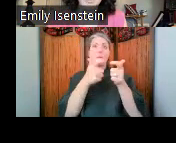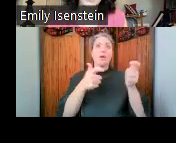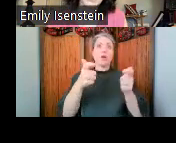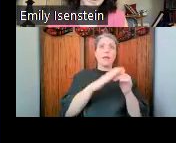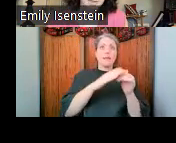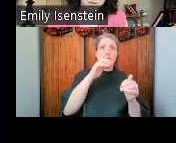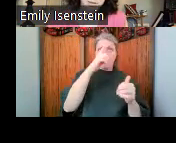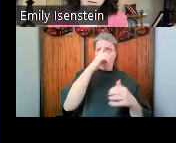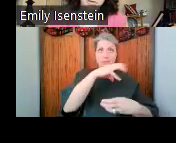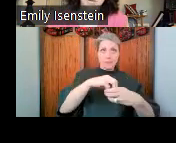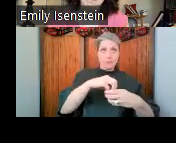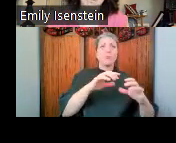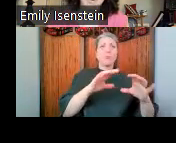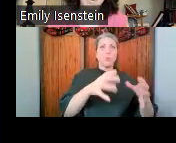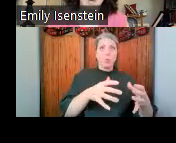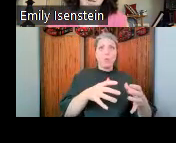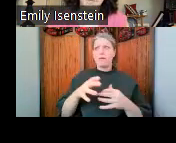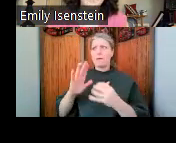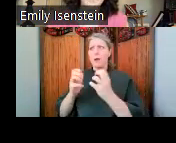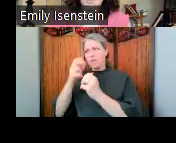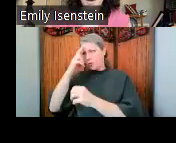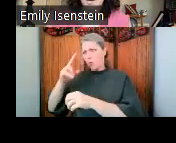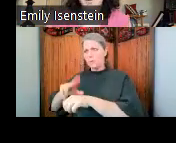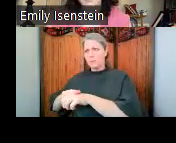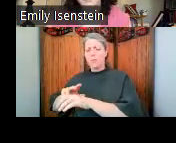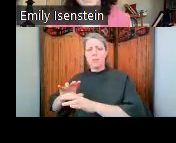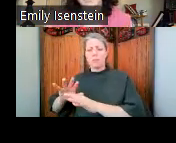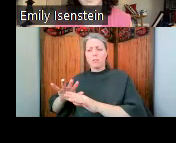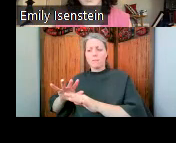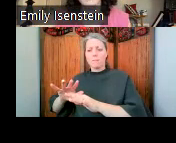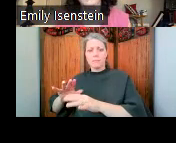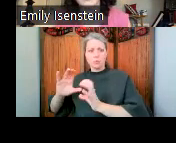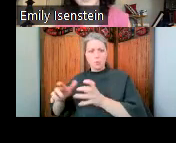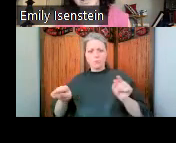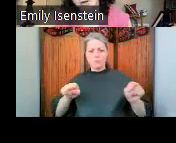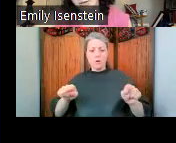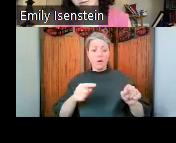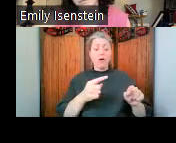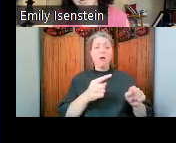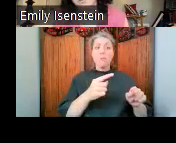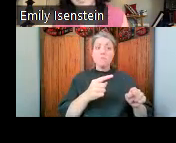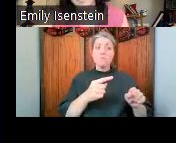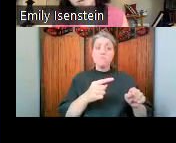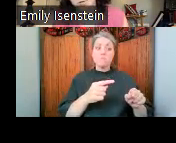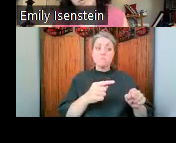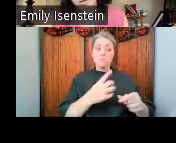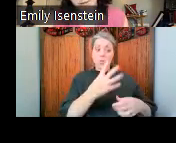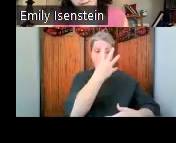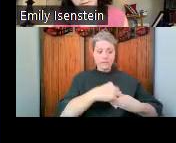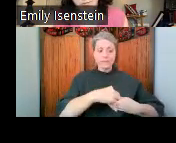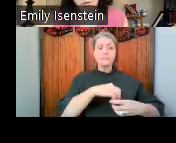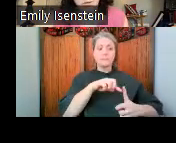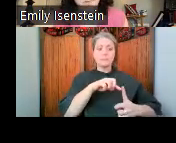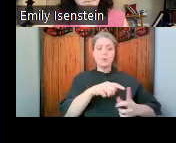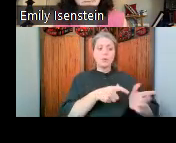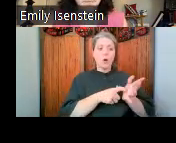group, suggesting that the autism group on the whole have used a larger amount of cognitive resources to process